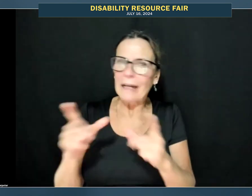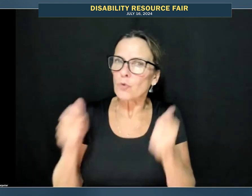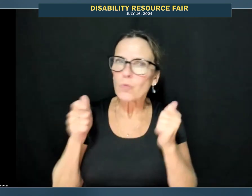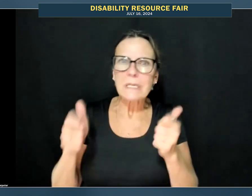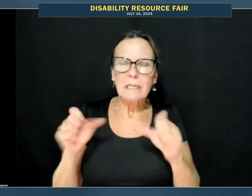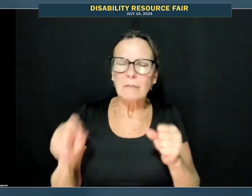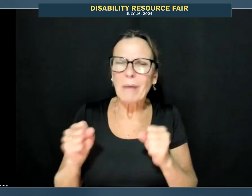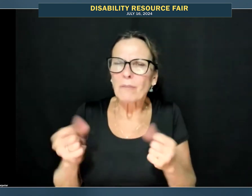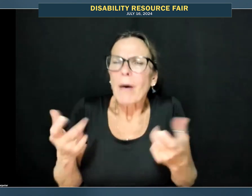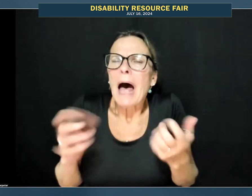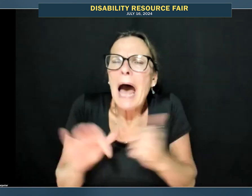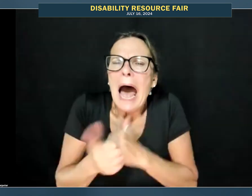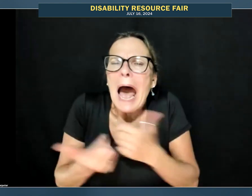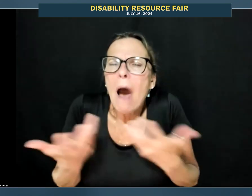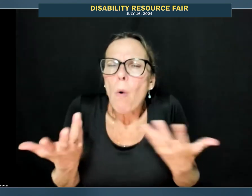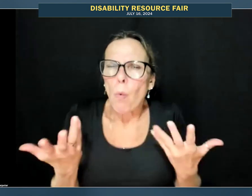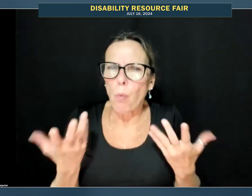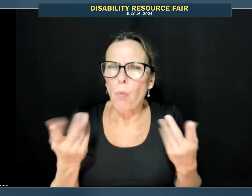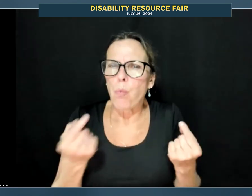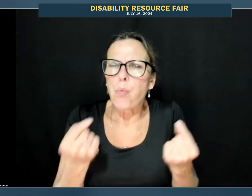are available to us.